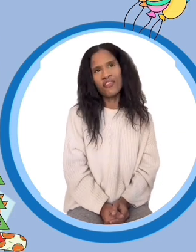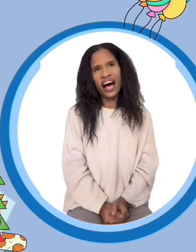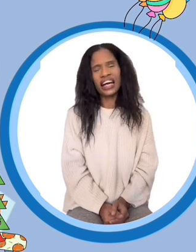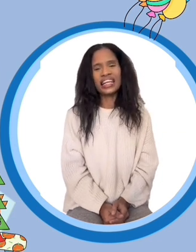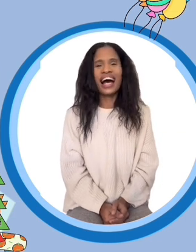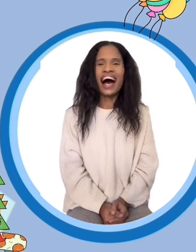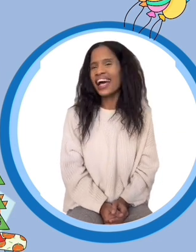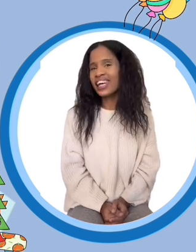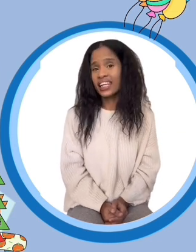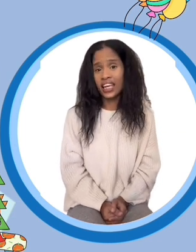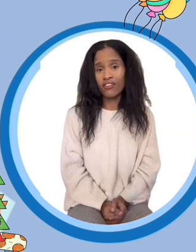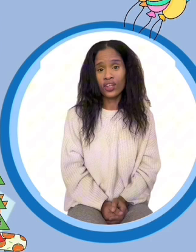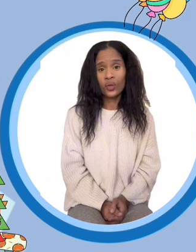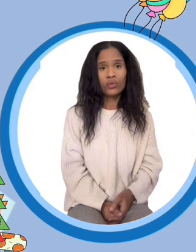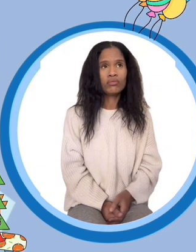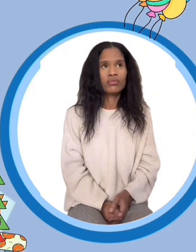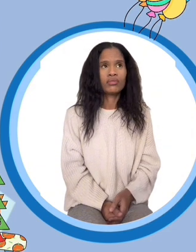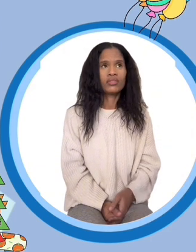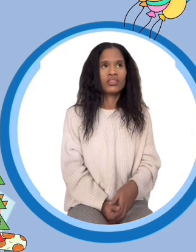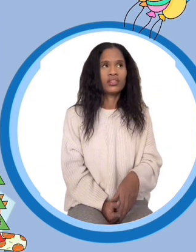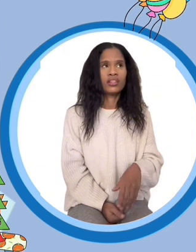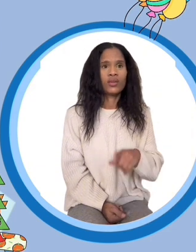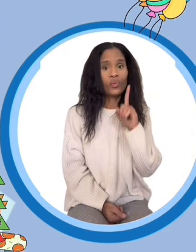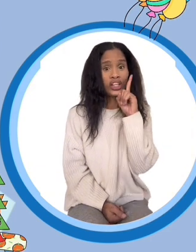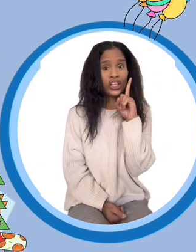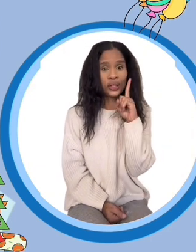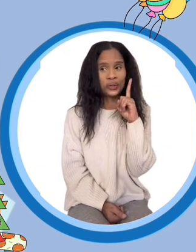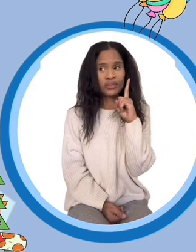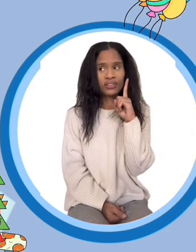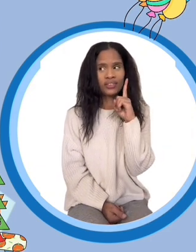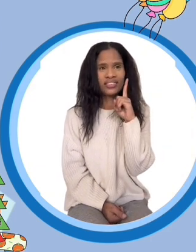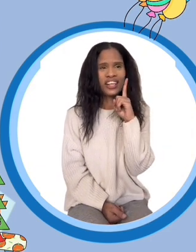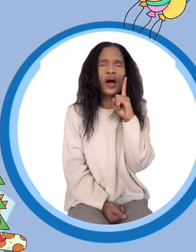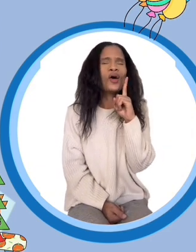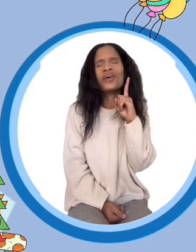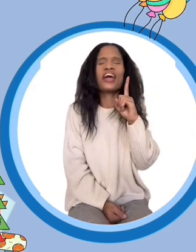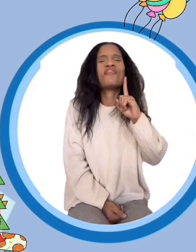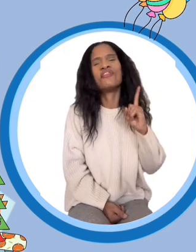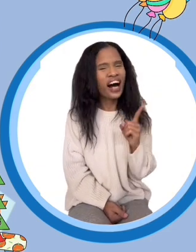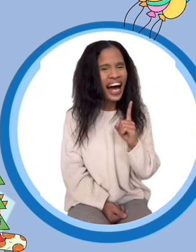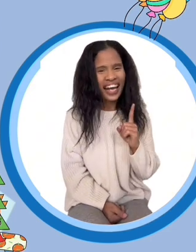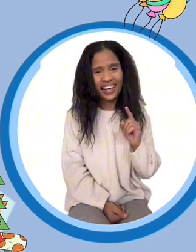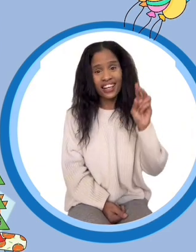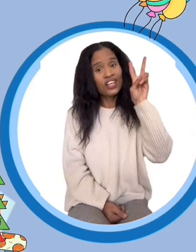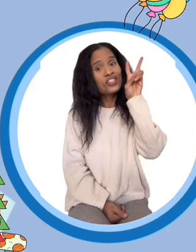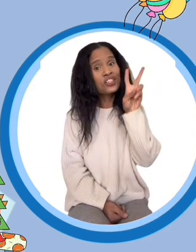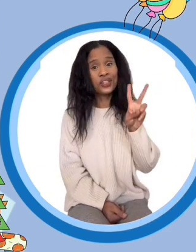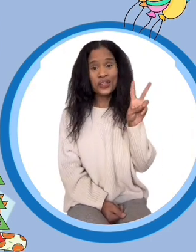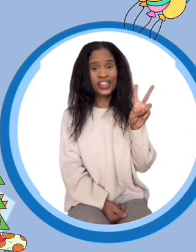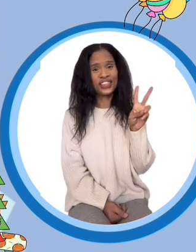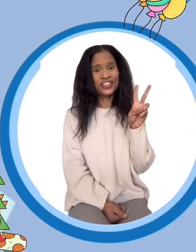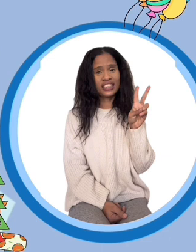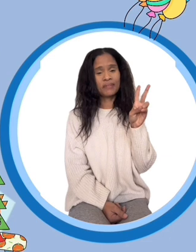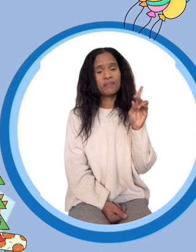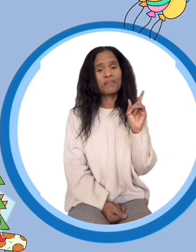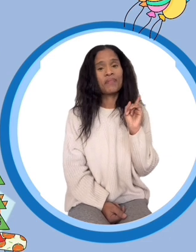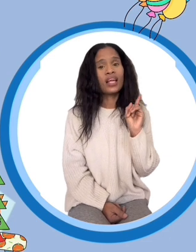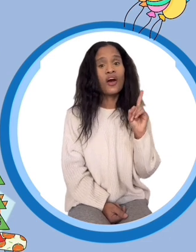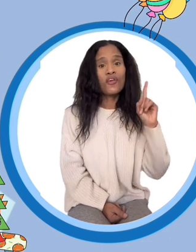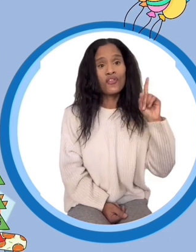Okay, fine. I can give you one clue. Okay, fine. Two